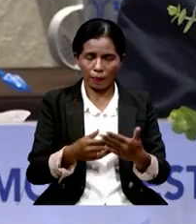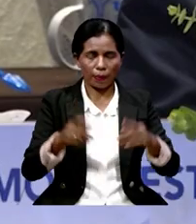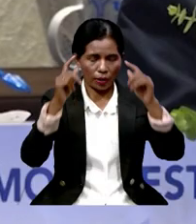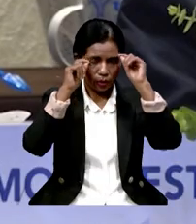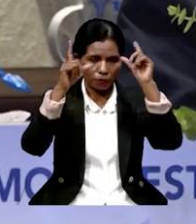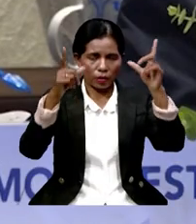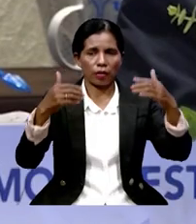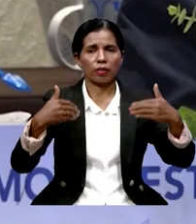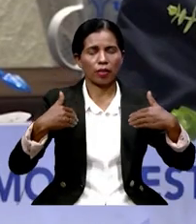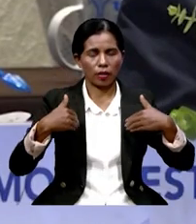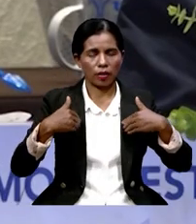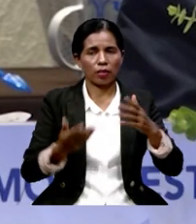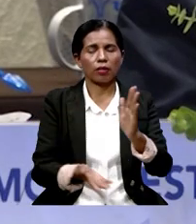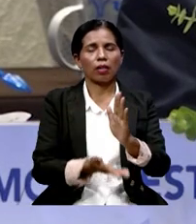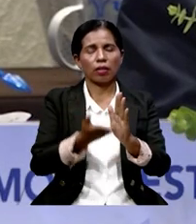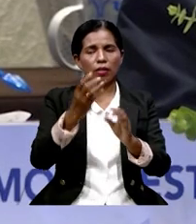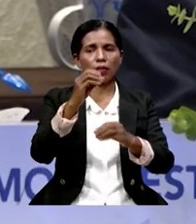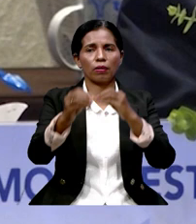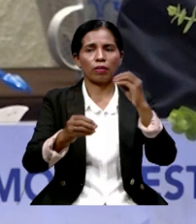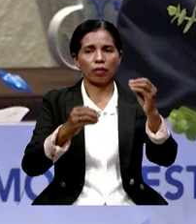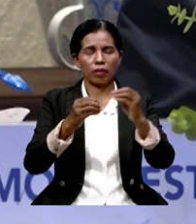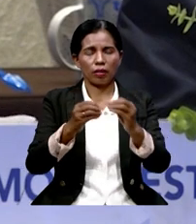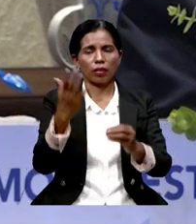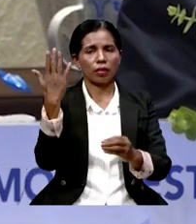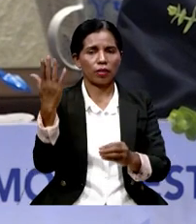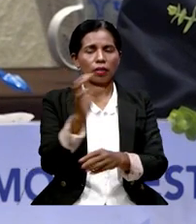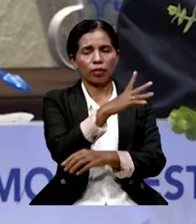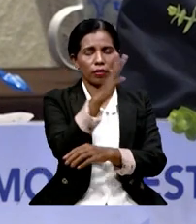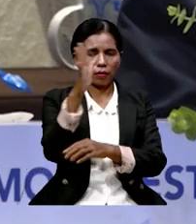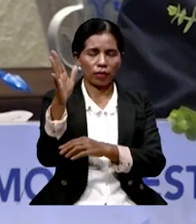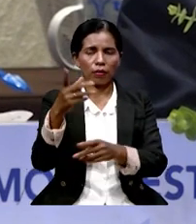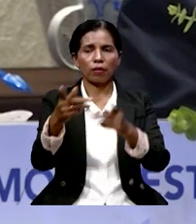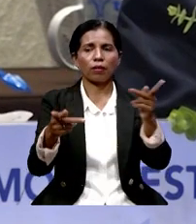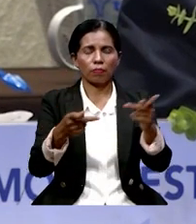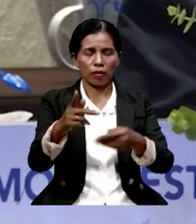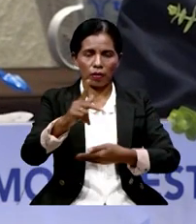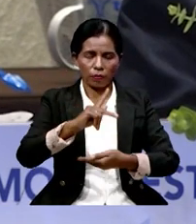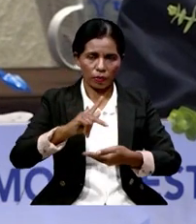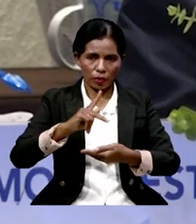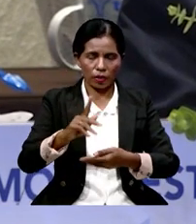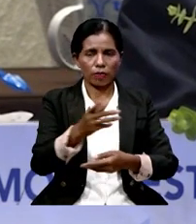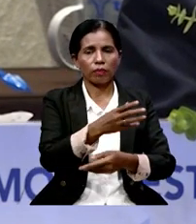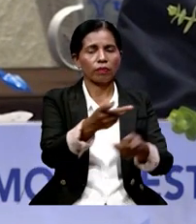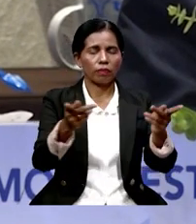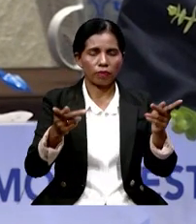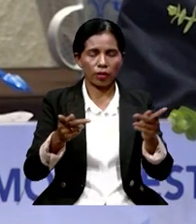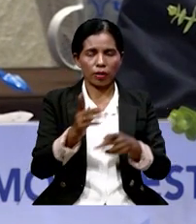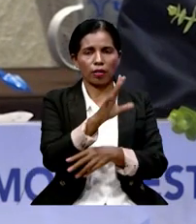National Constitution recognized the need for Maramba environmental protection and this is natural